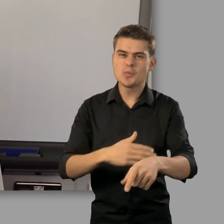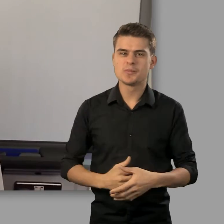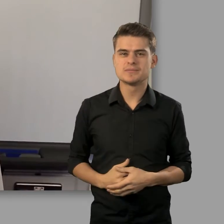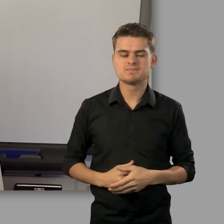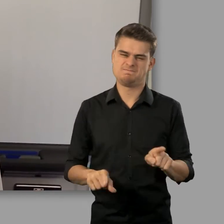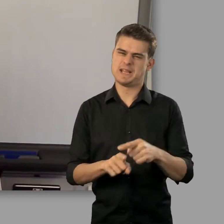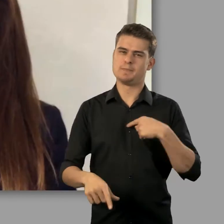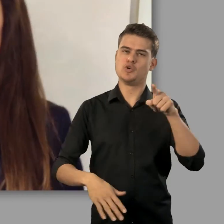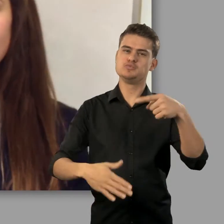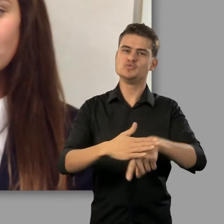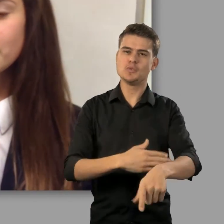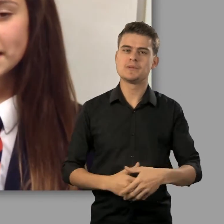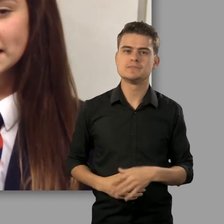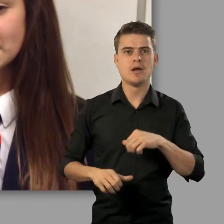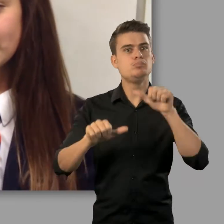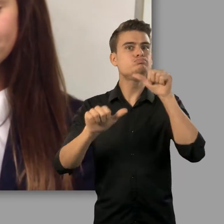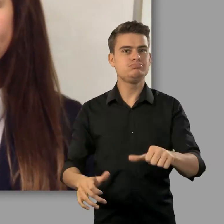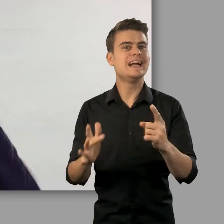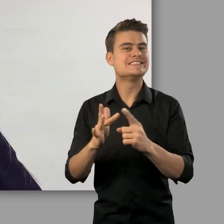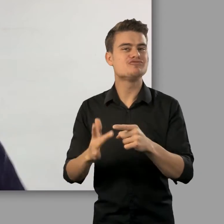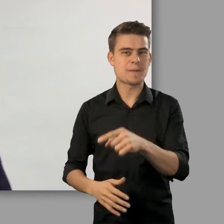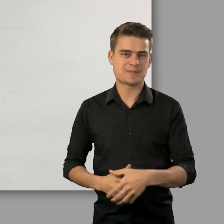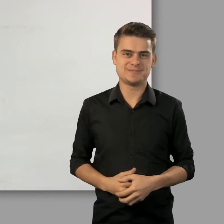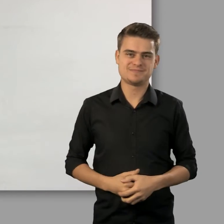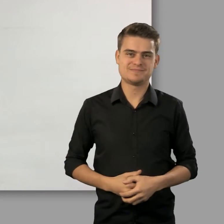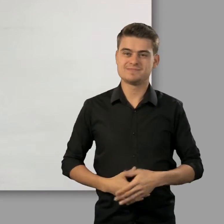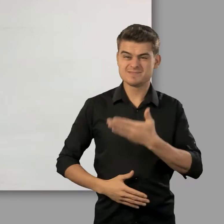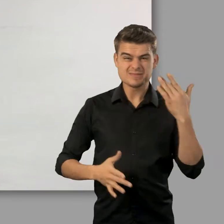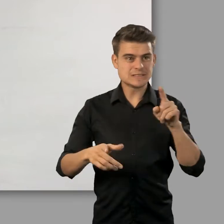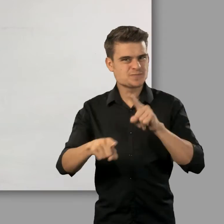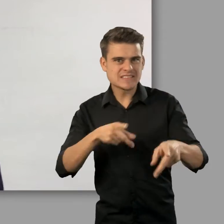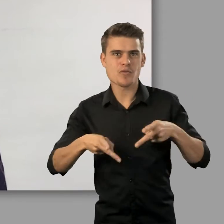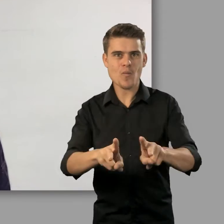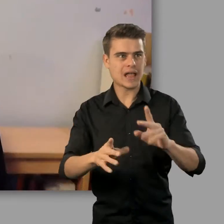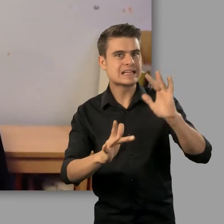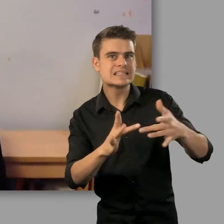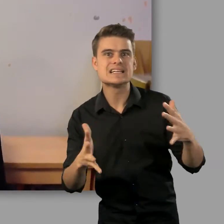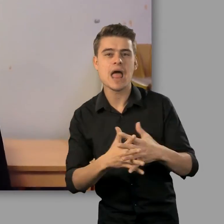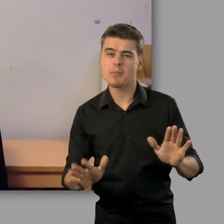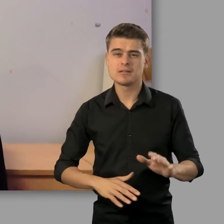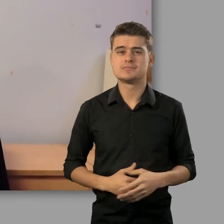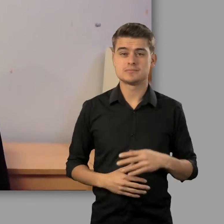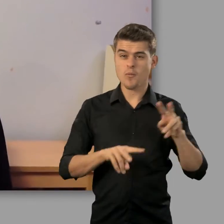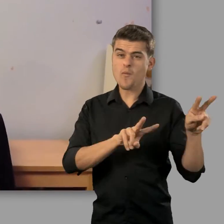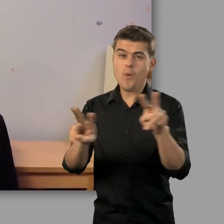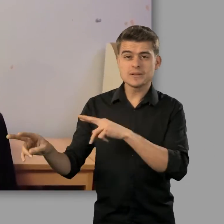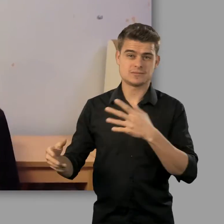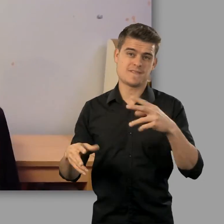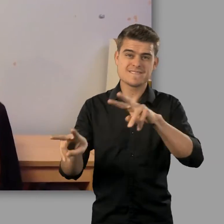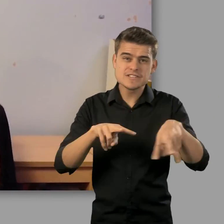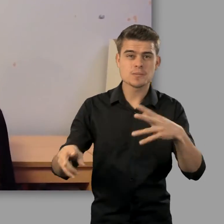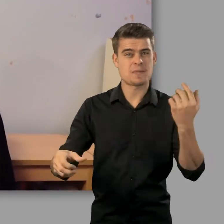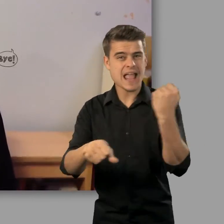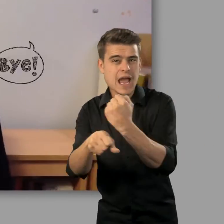YouTube. I like to use YouTube. My favorite app is Instagram. I like that there's no specific way that you use the internet. I watch videos, play